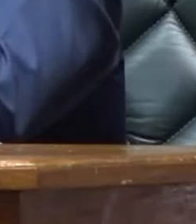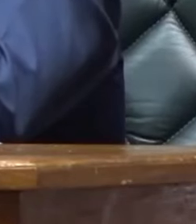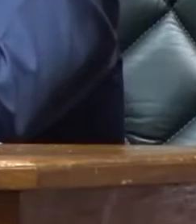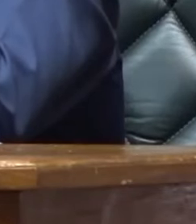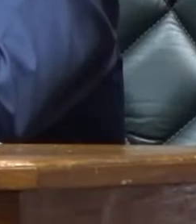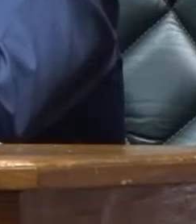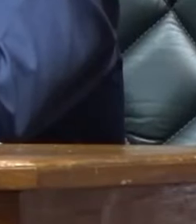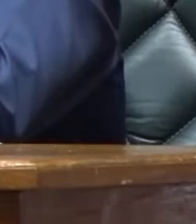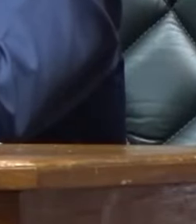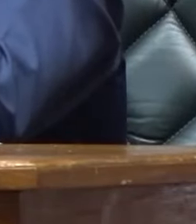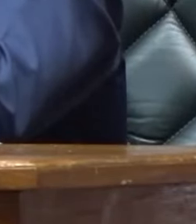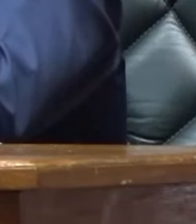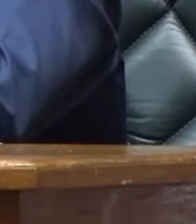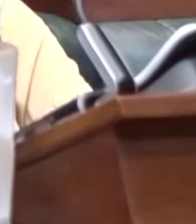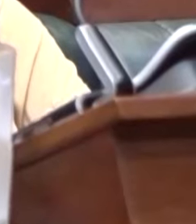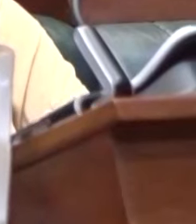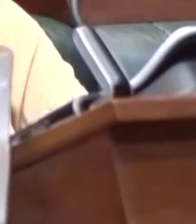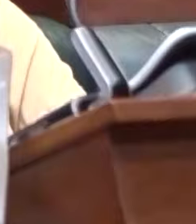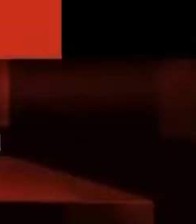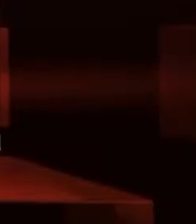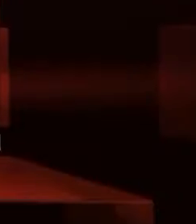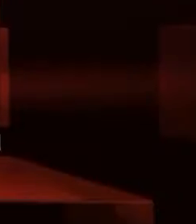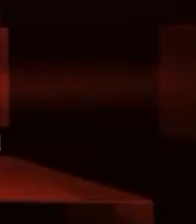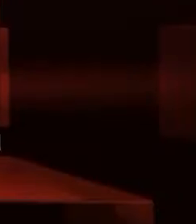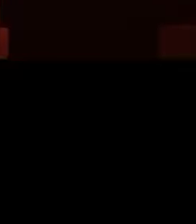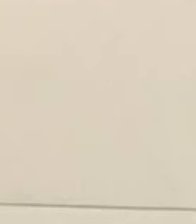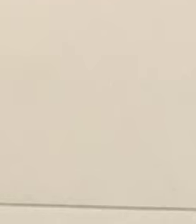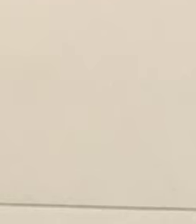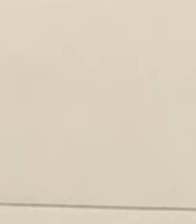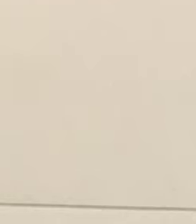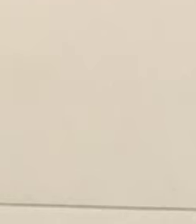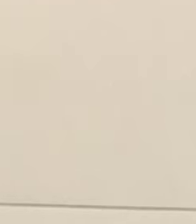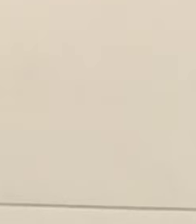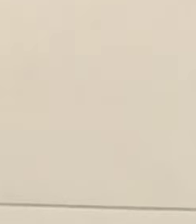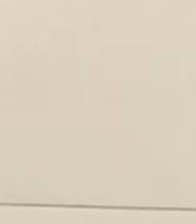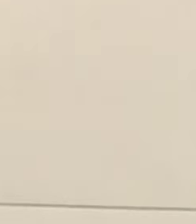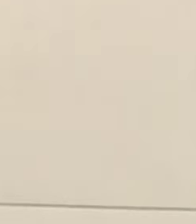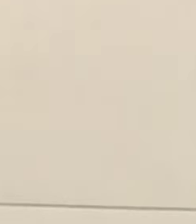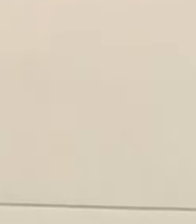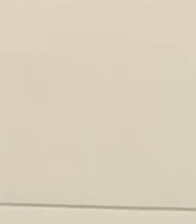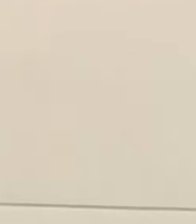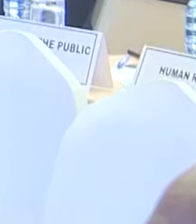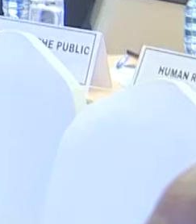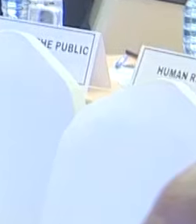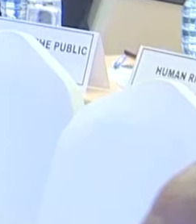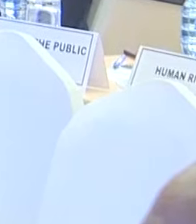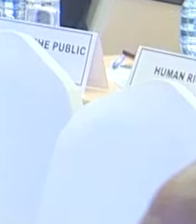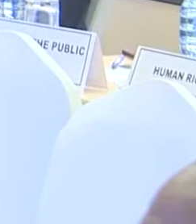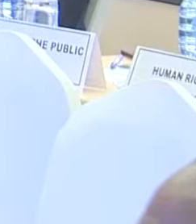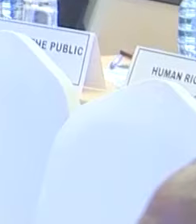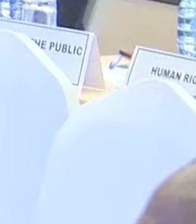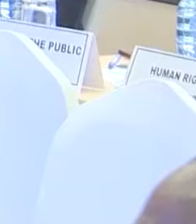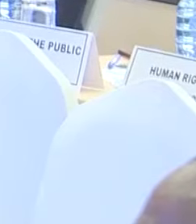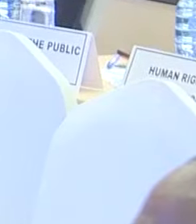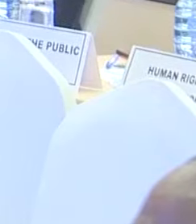Government of Burundi donates to Zambia. Secretary to the Cabinet calls for joint efforts in addressing impacts of